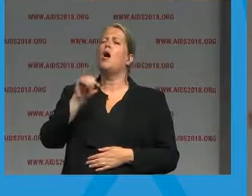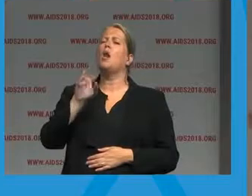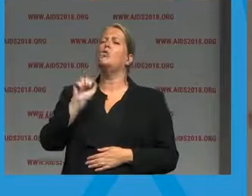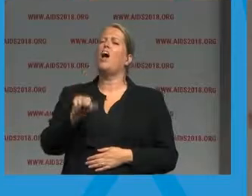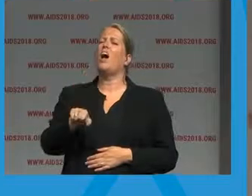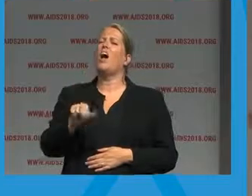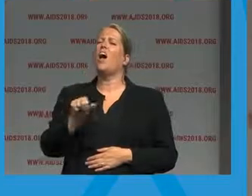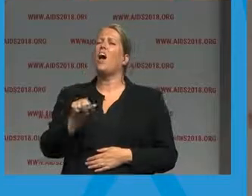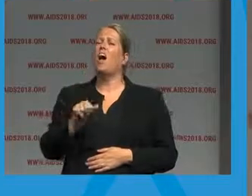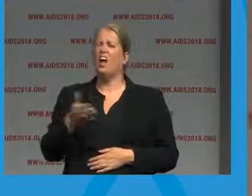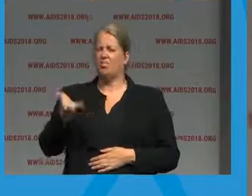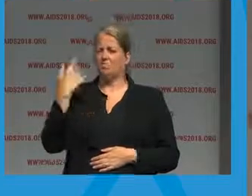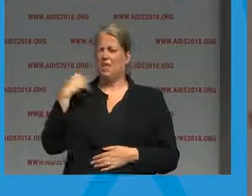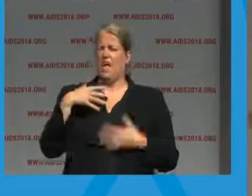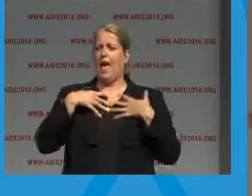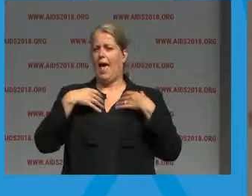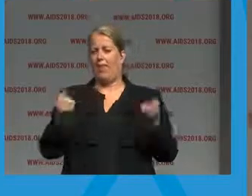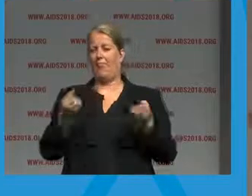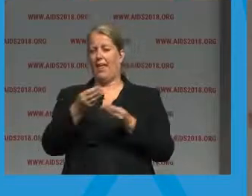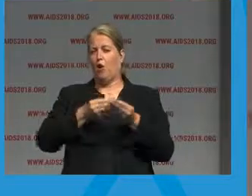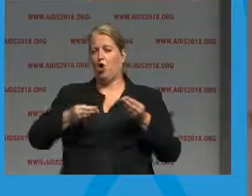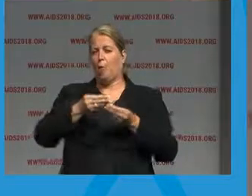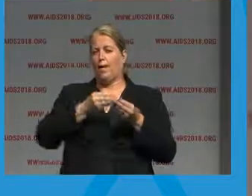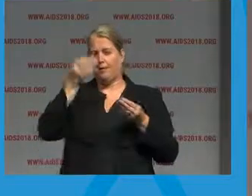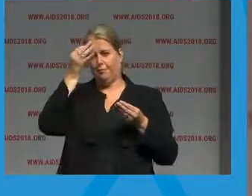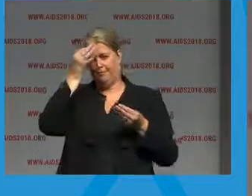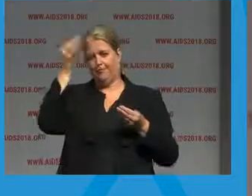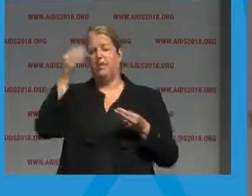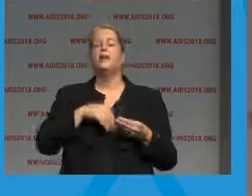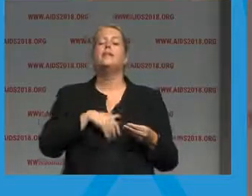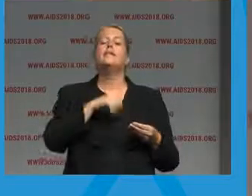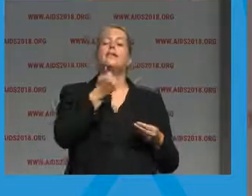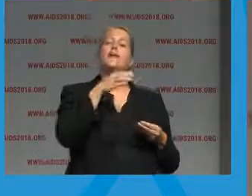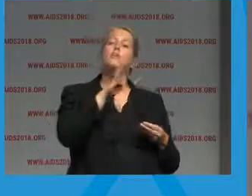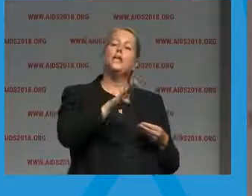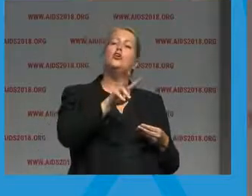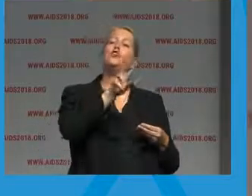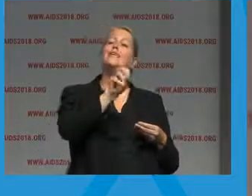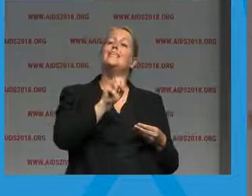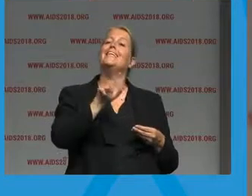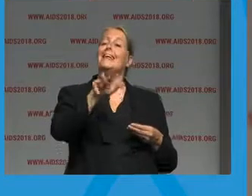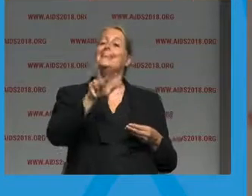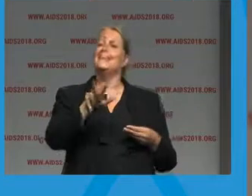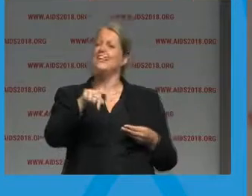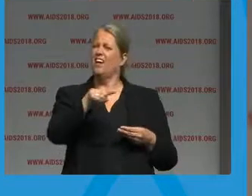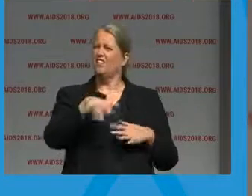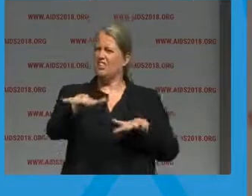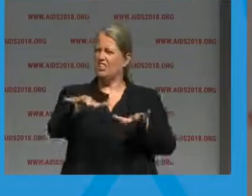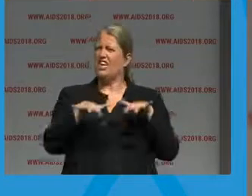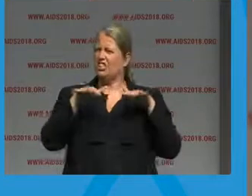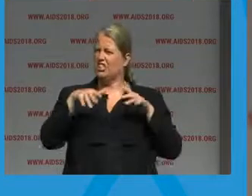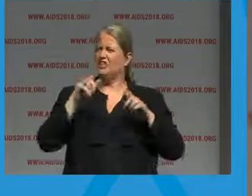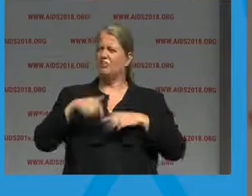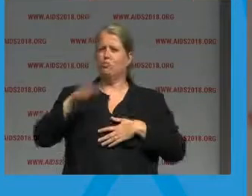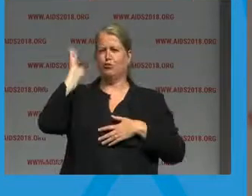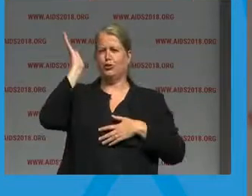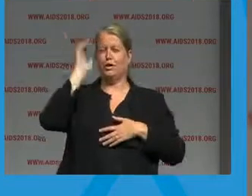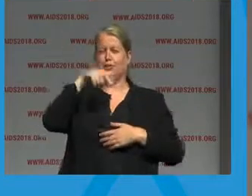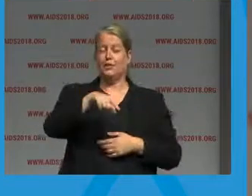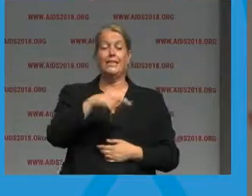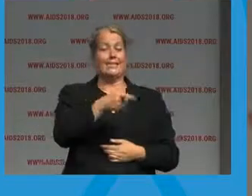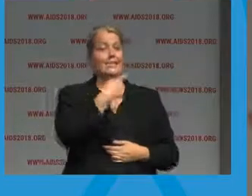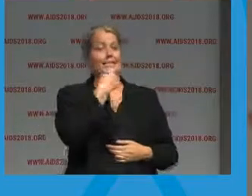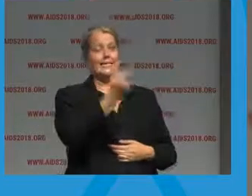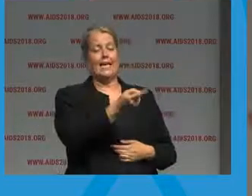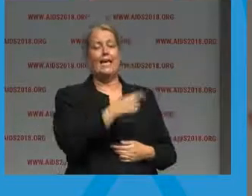Elena Baruna, a health economist who presented at the TB 2018 session. She said that